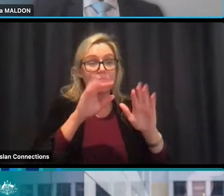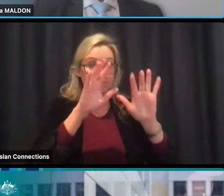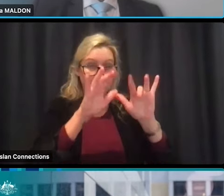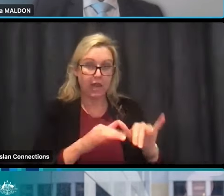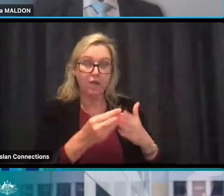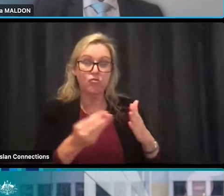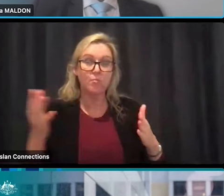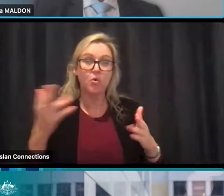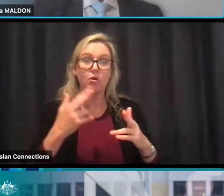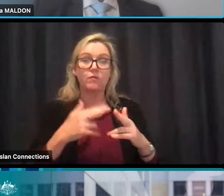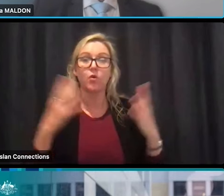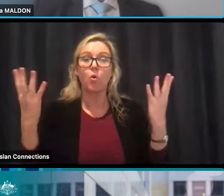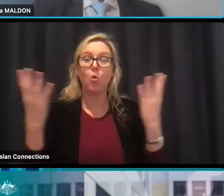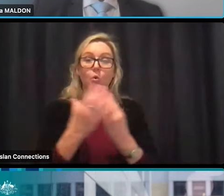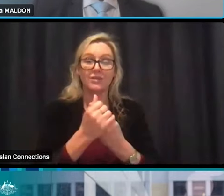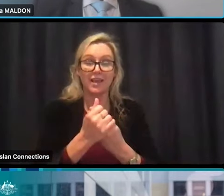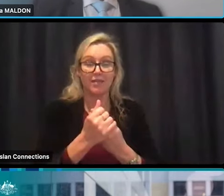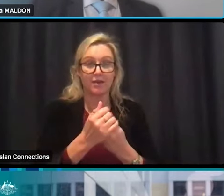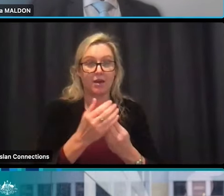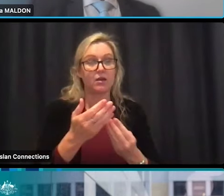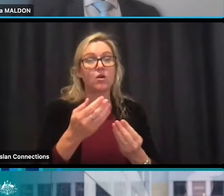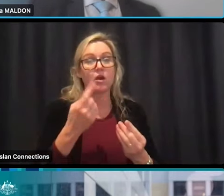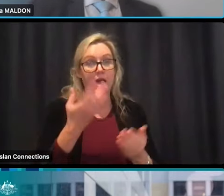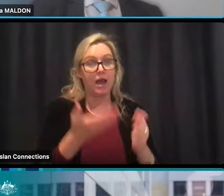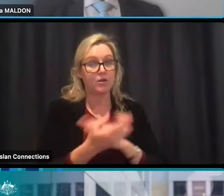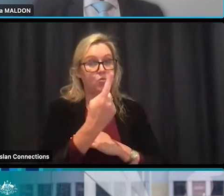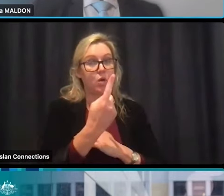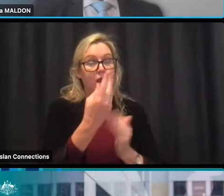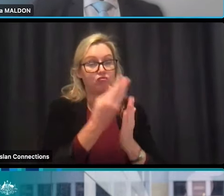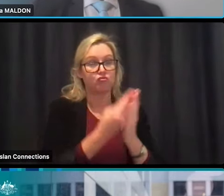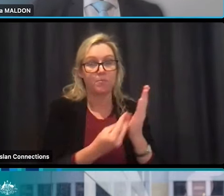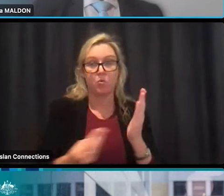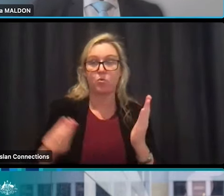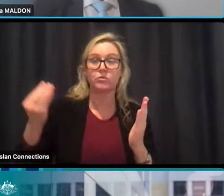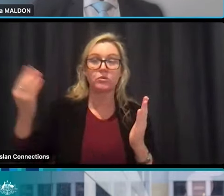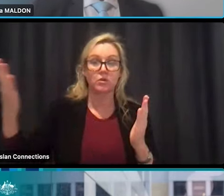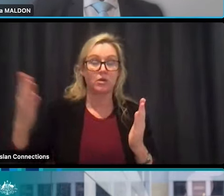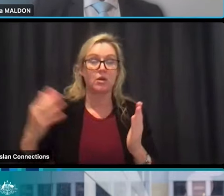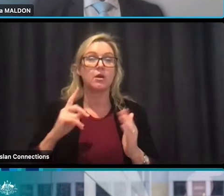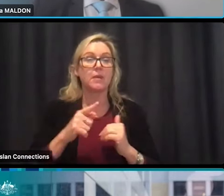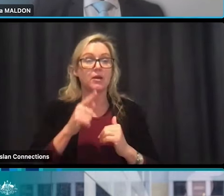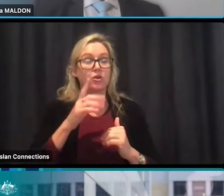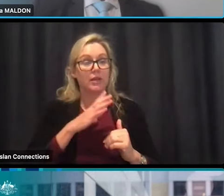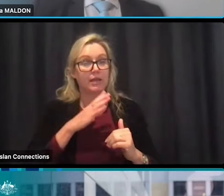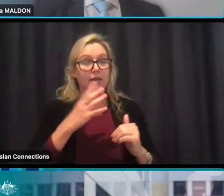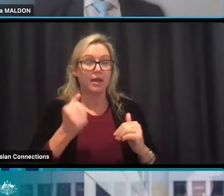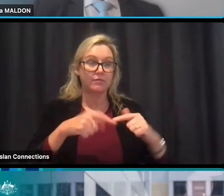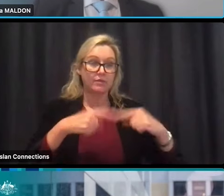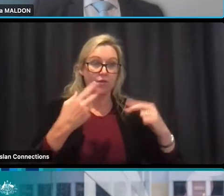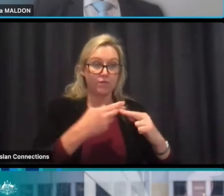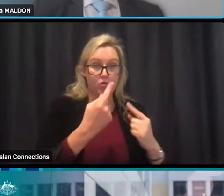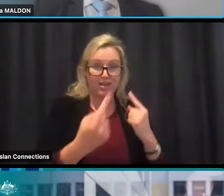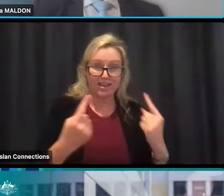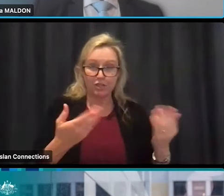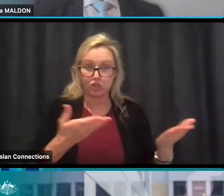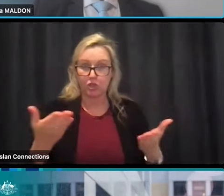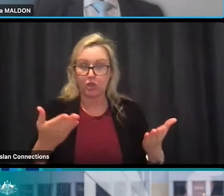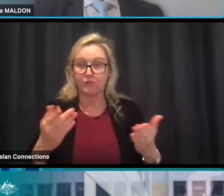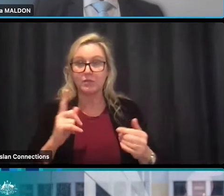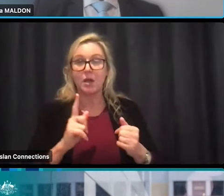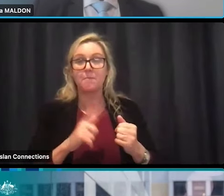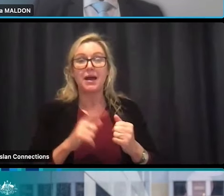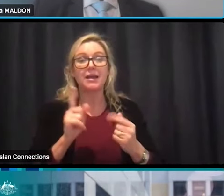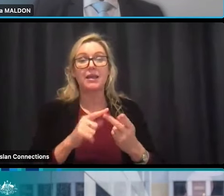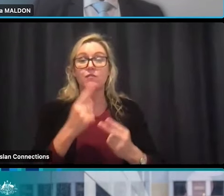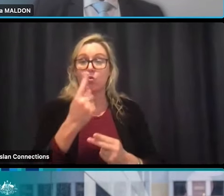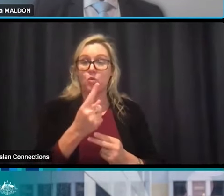services together in one report. While submission does still need to be made for each service, being able to complete them all in one